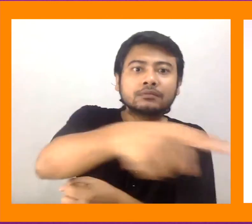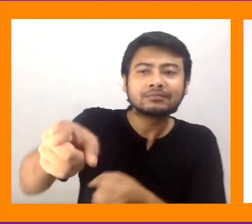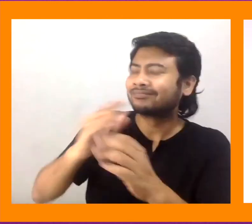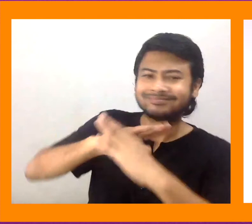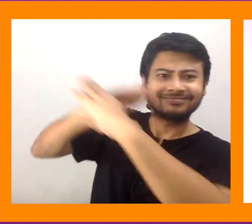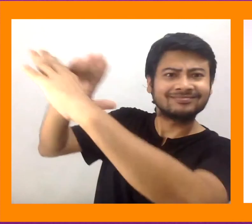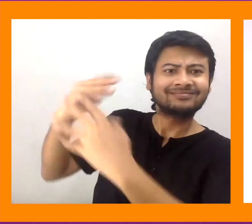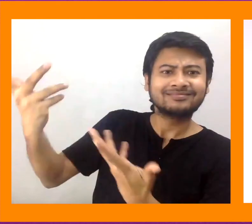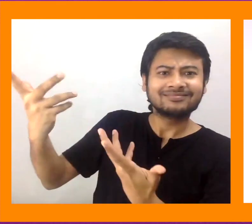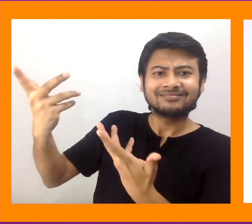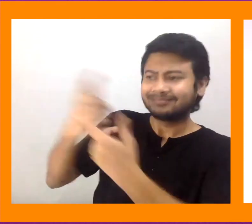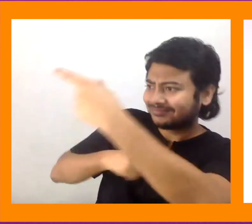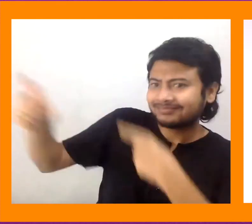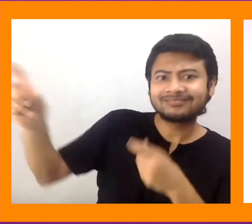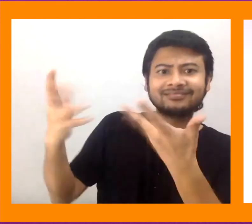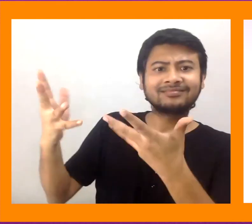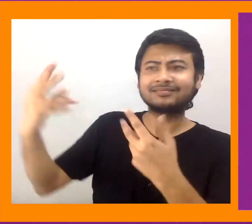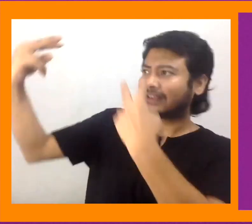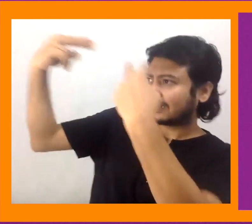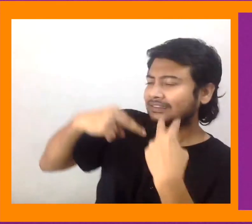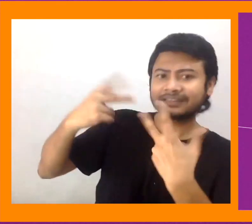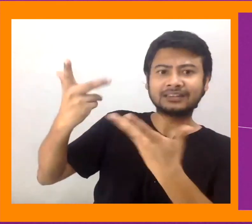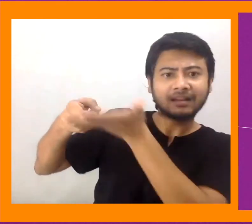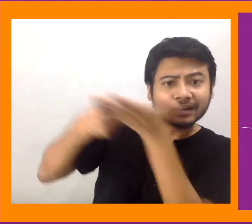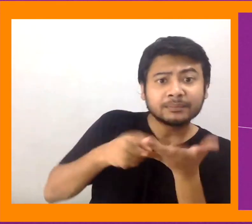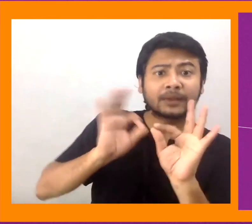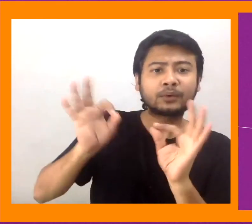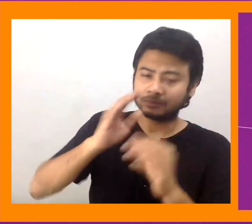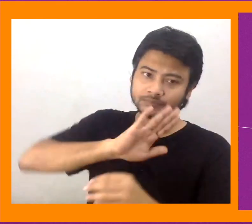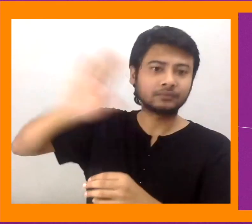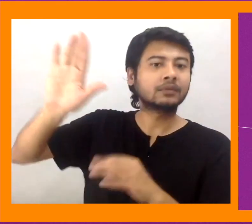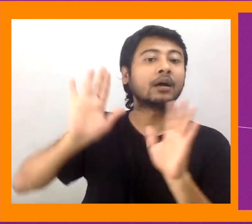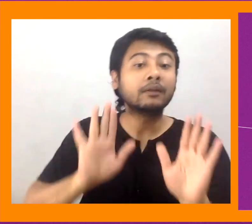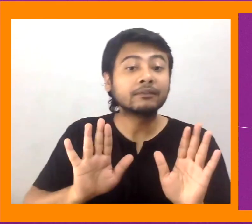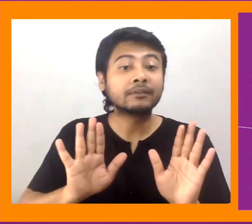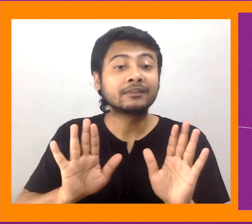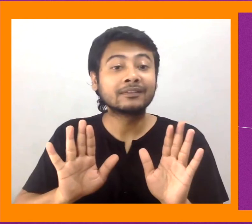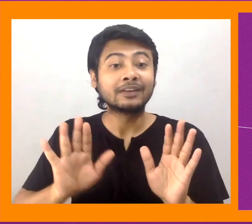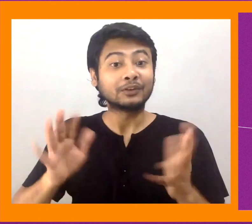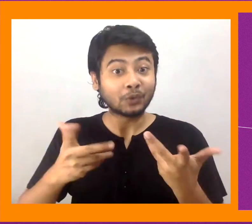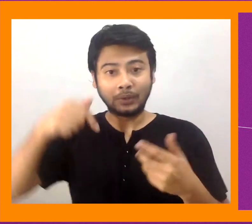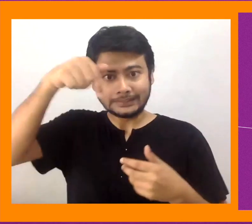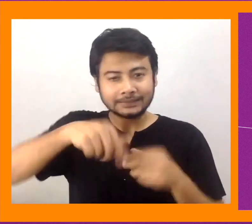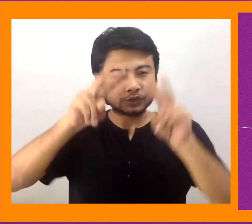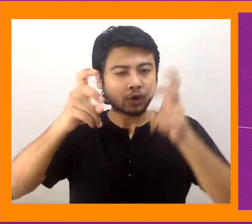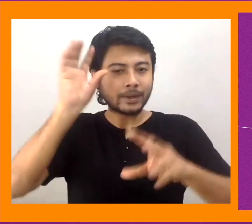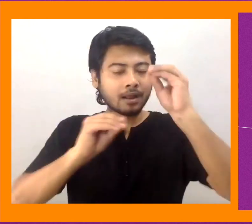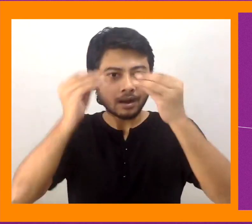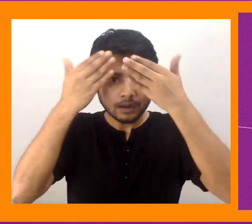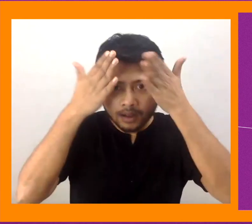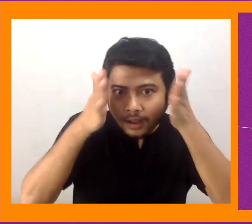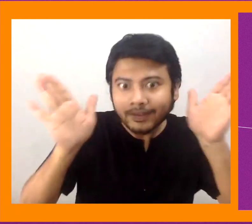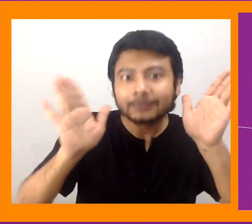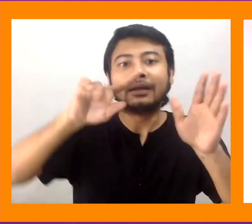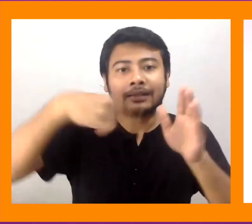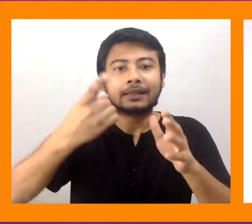or to understand before they provide the solution. Wearing the intersectional lens opens up the socio emotional world of the people around